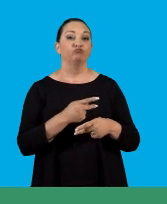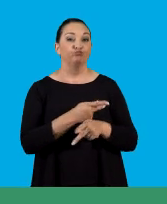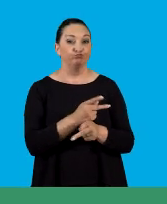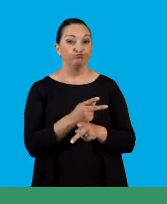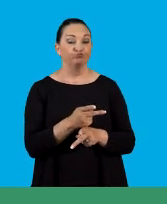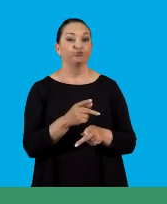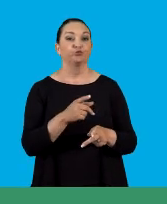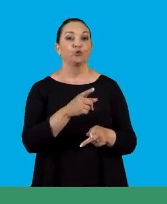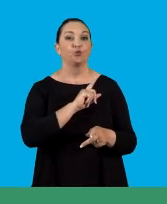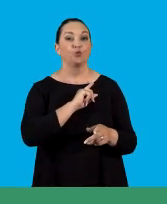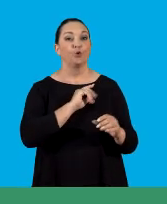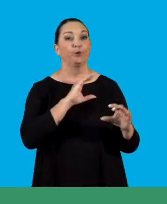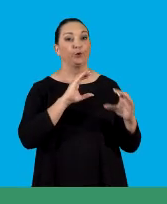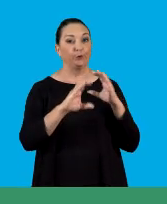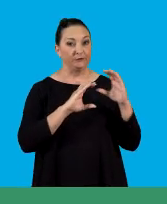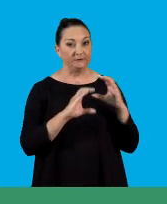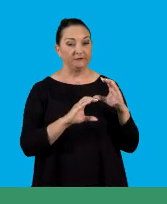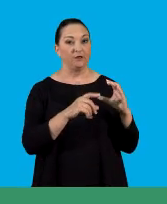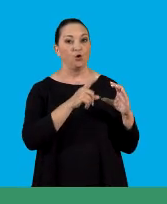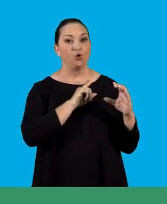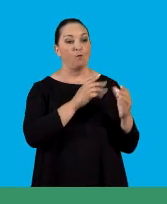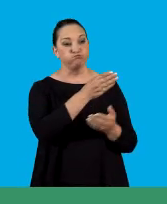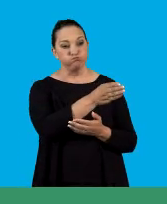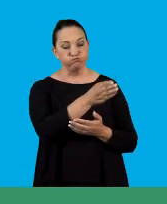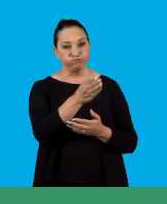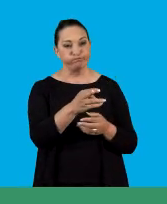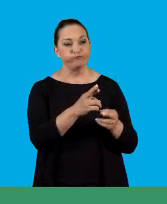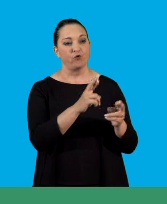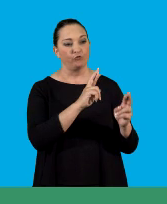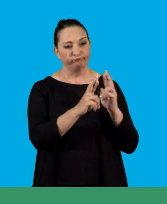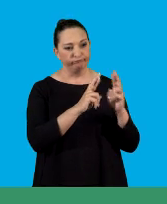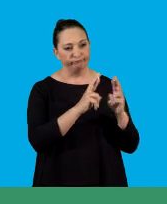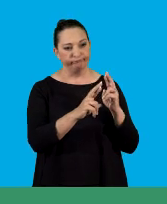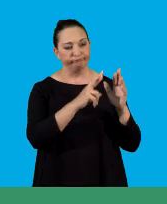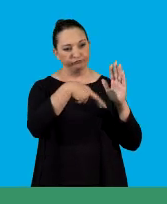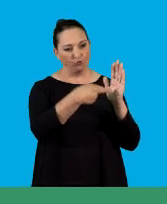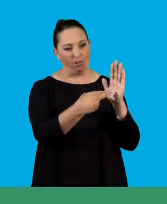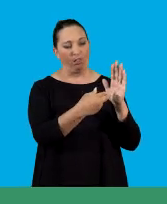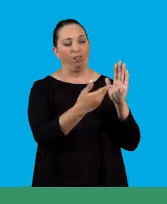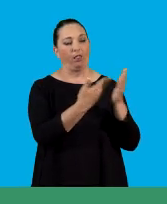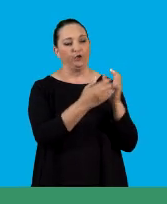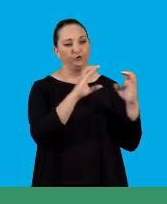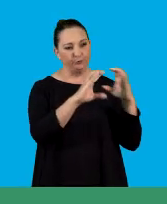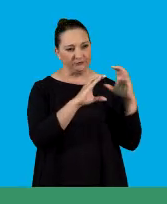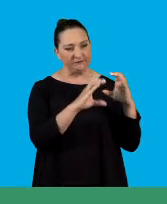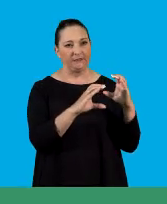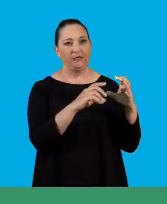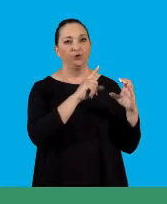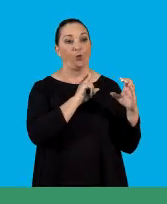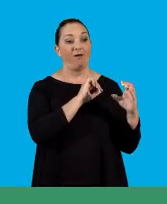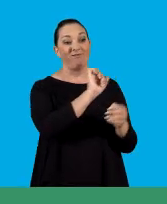now communicate the roles and responsibilities to the production workforce so that everyone knows what is their role